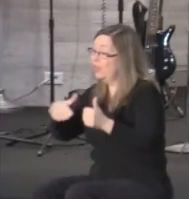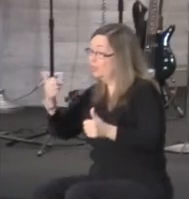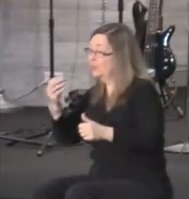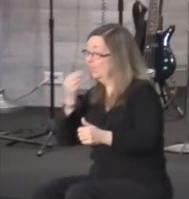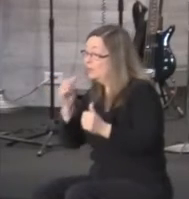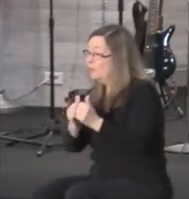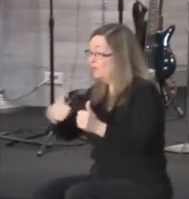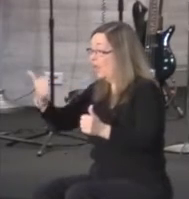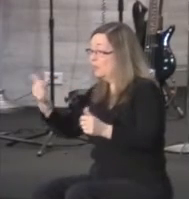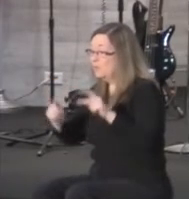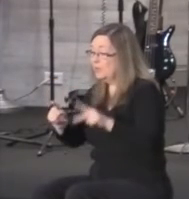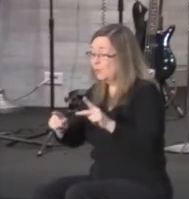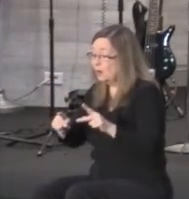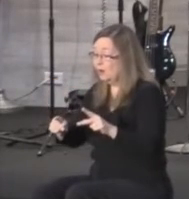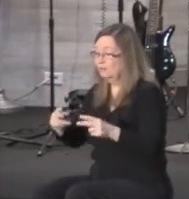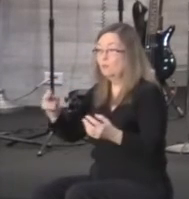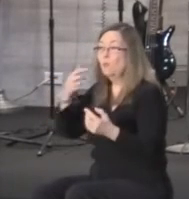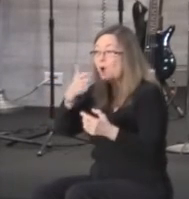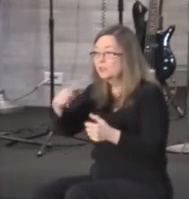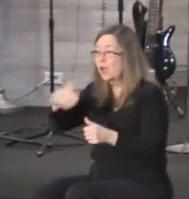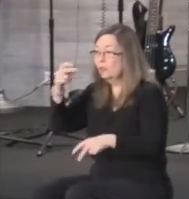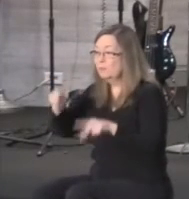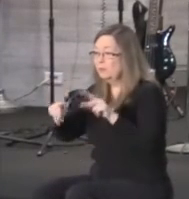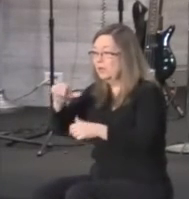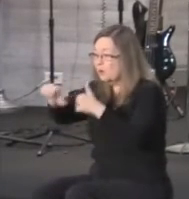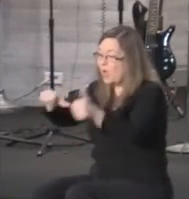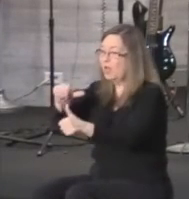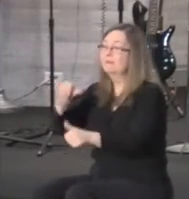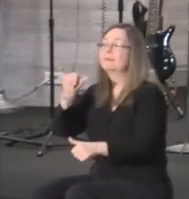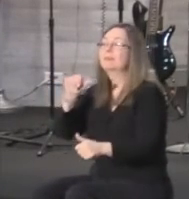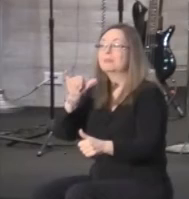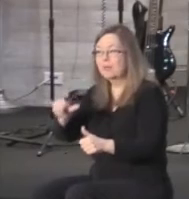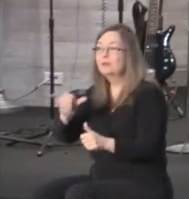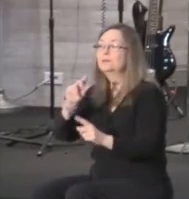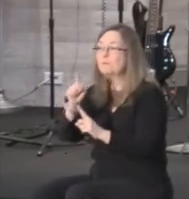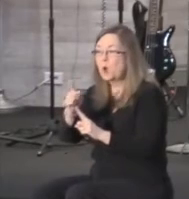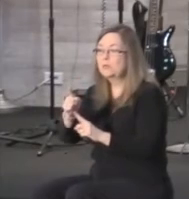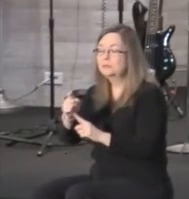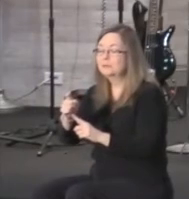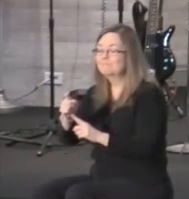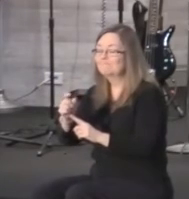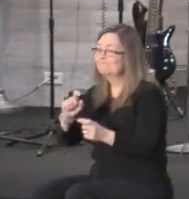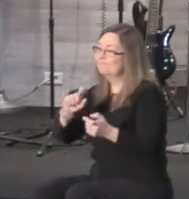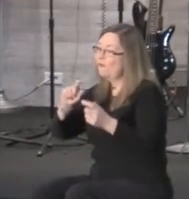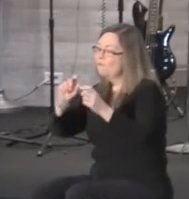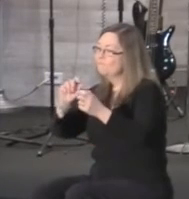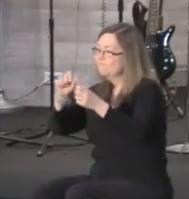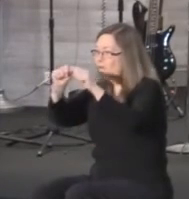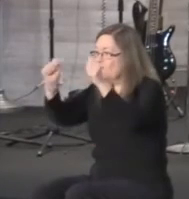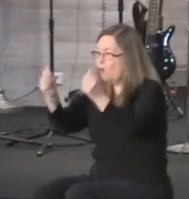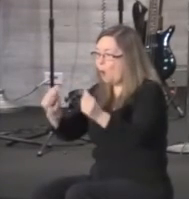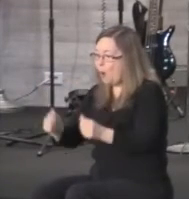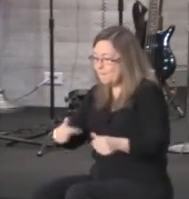with others and watching how others interacted with each other. They were the moments that were molding me. Not so much just